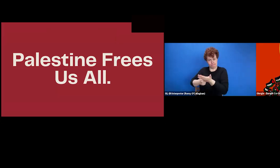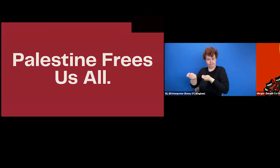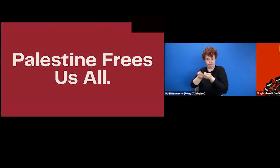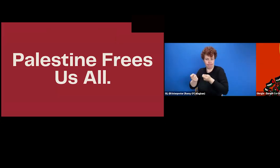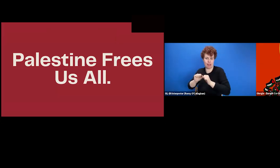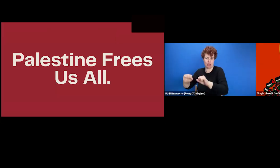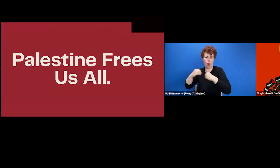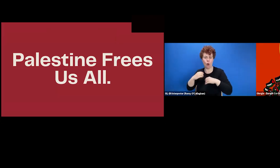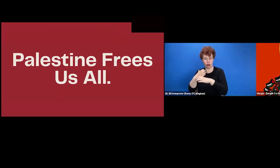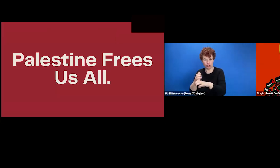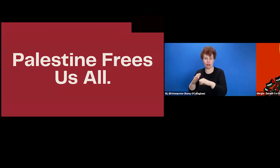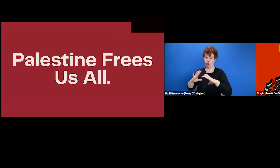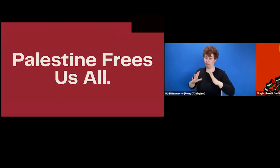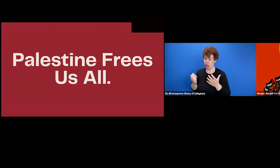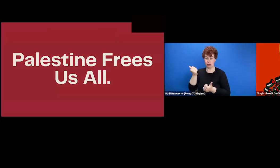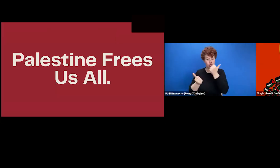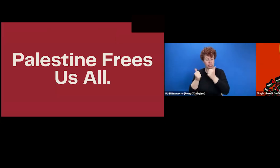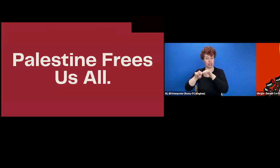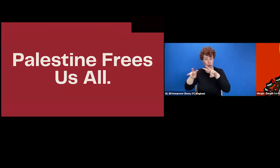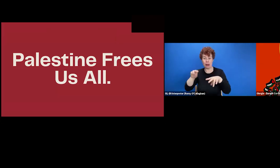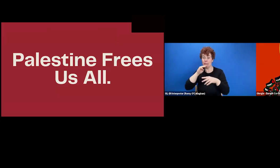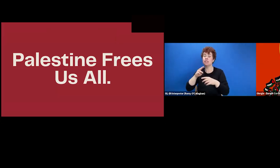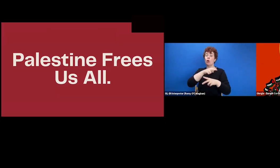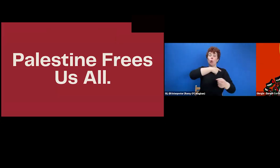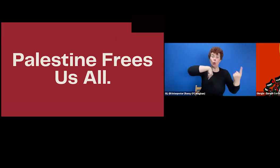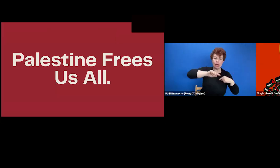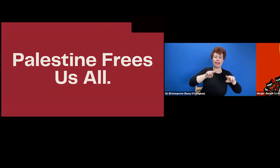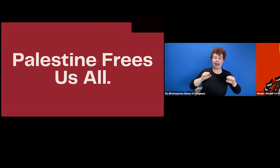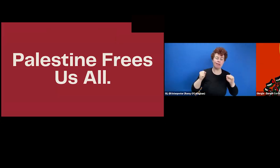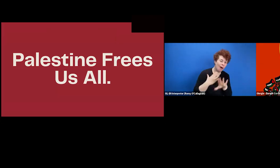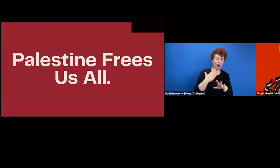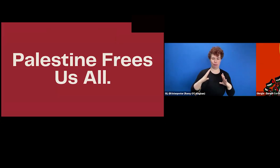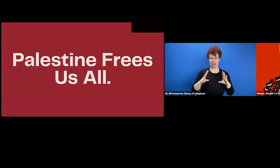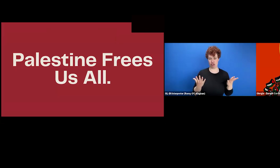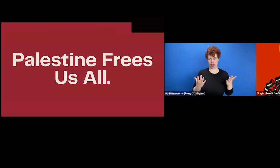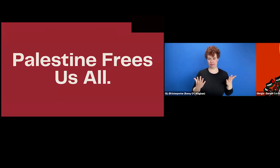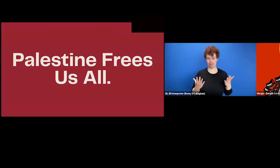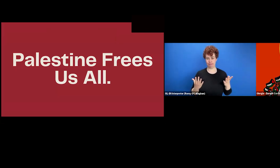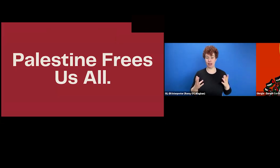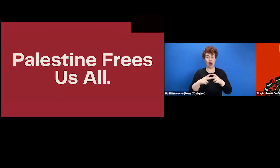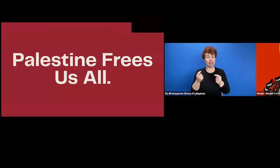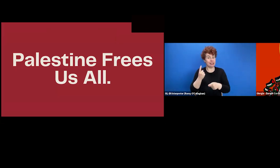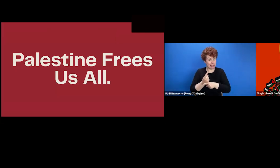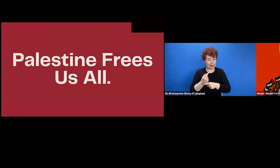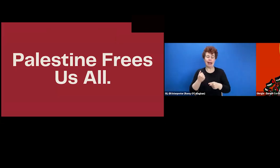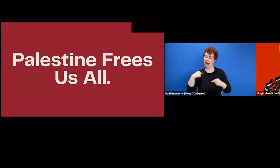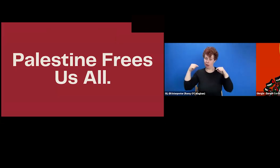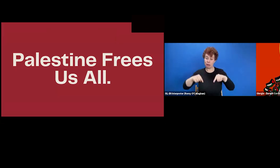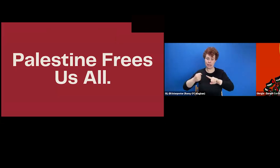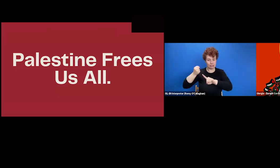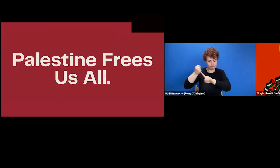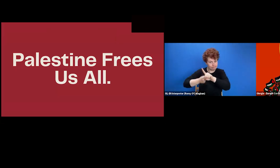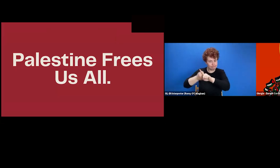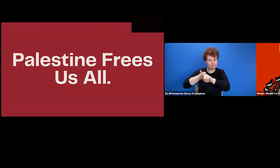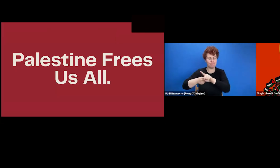freedom, for justice and equality, so that we can all be free. And until then, I'll be here fighting alongside all